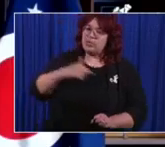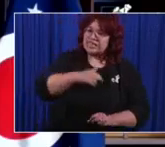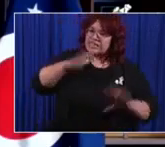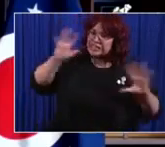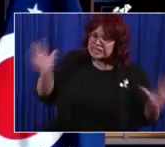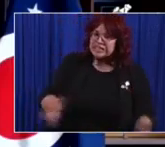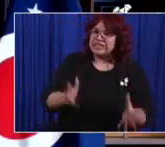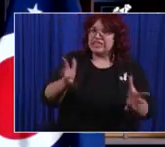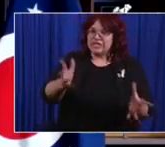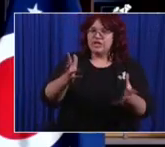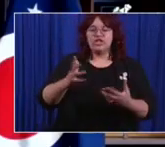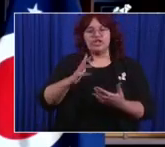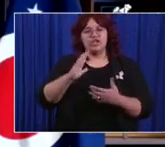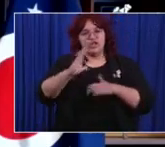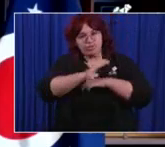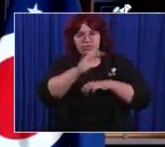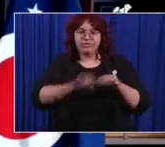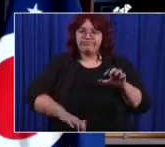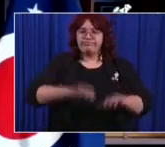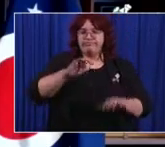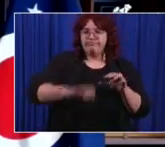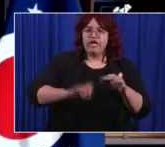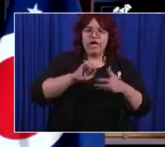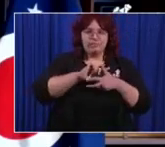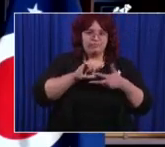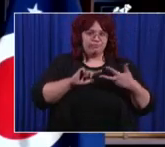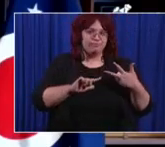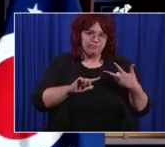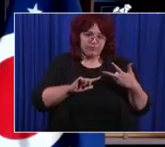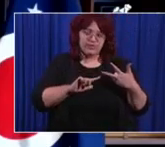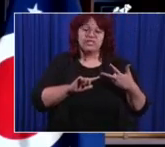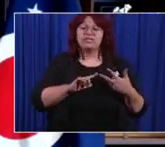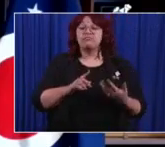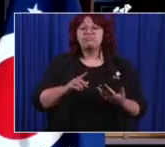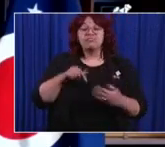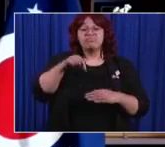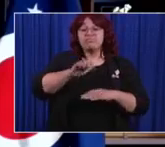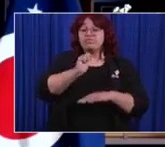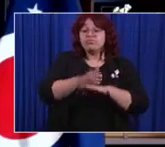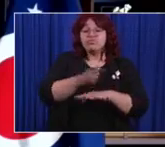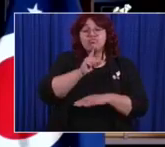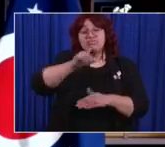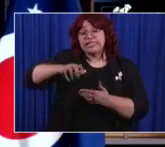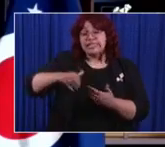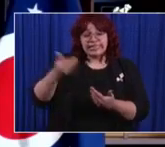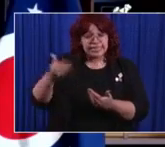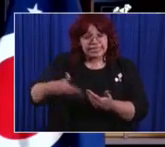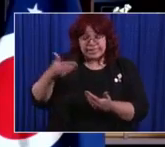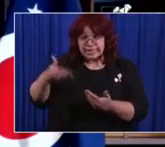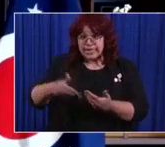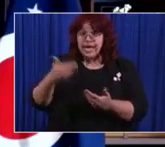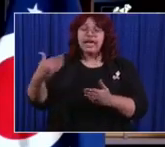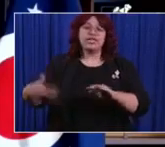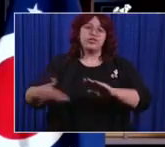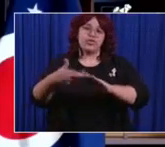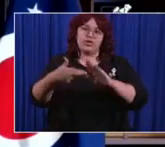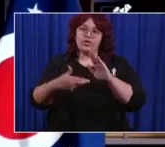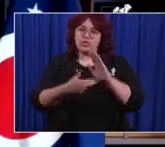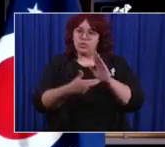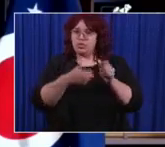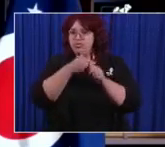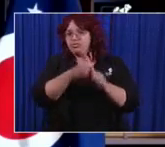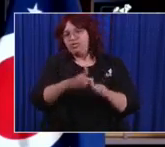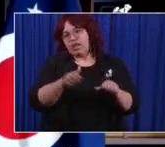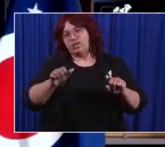that people have the ability to comply with the rules as it relates